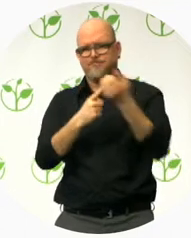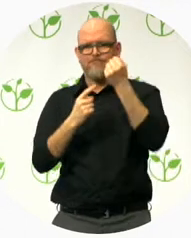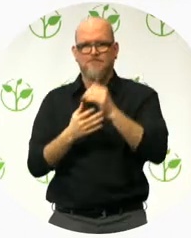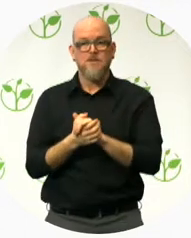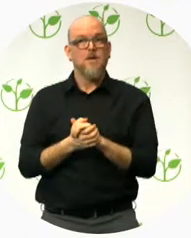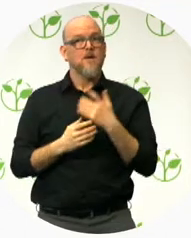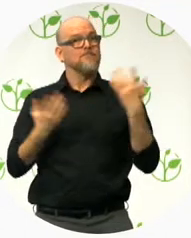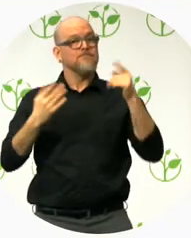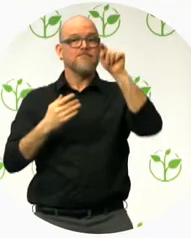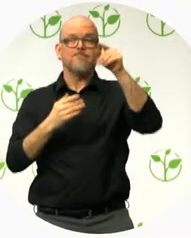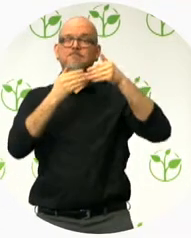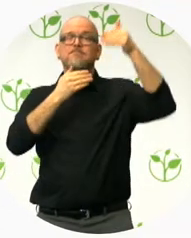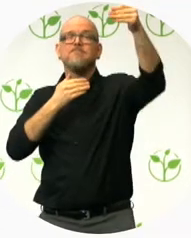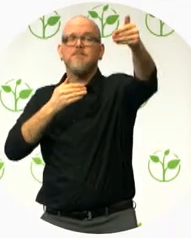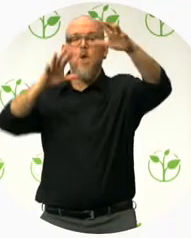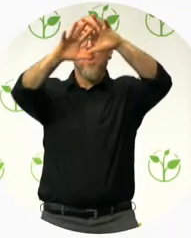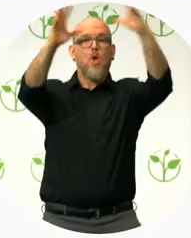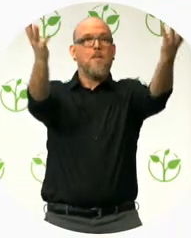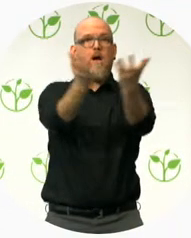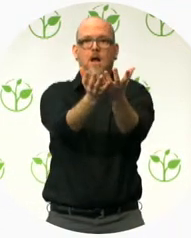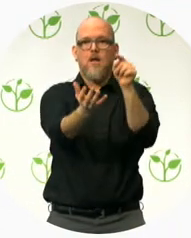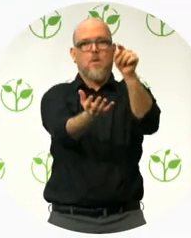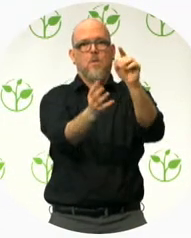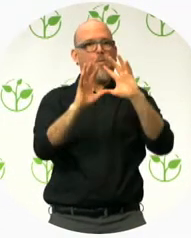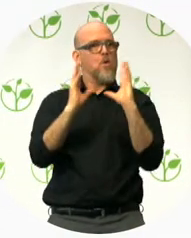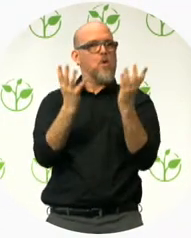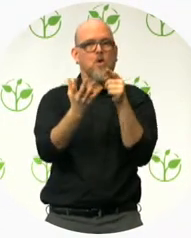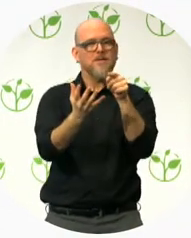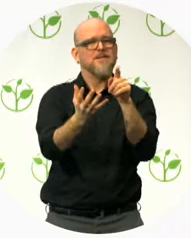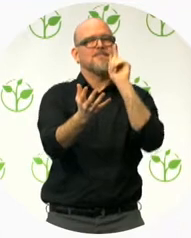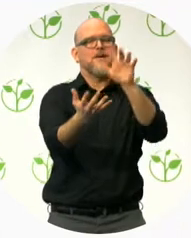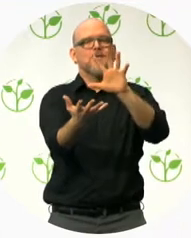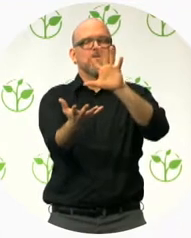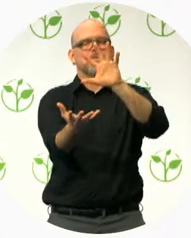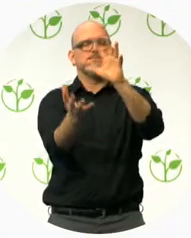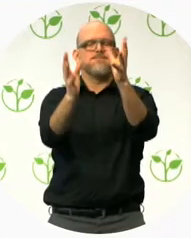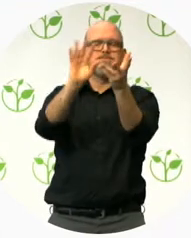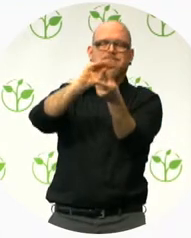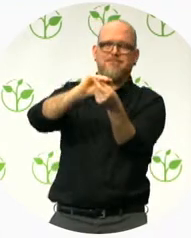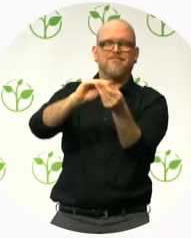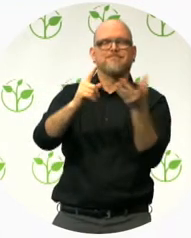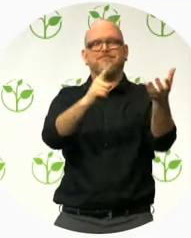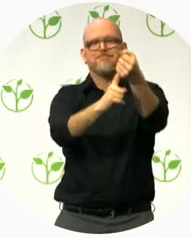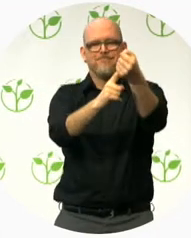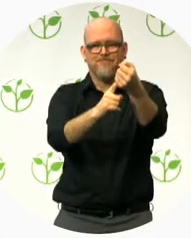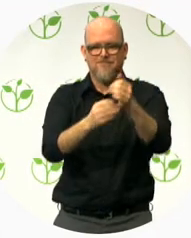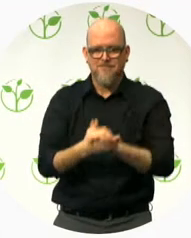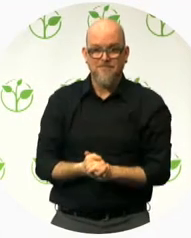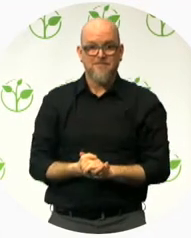developing, and asks member states to be accountable,